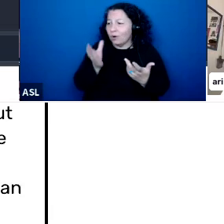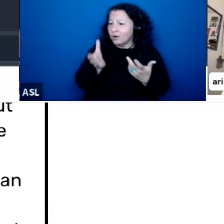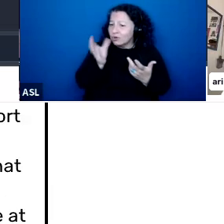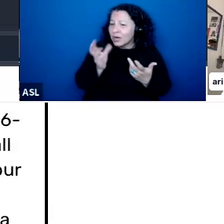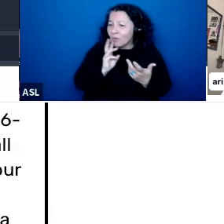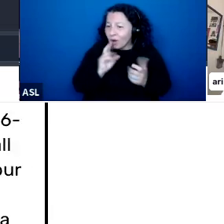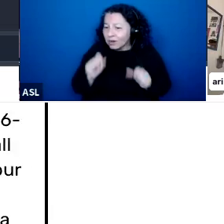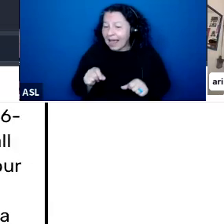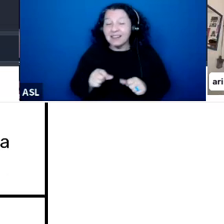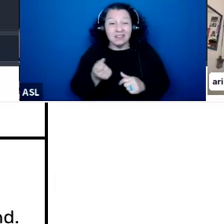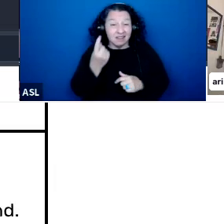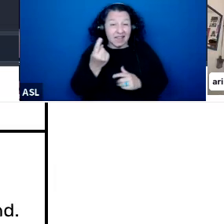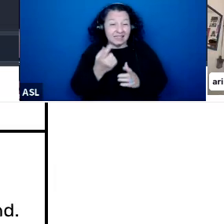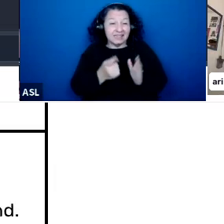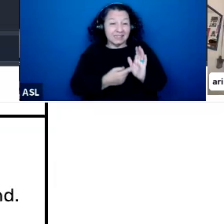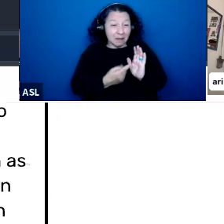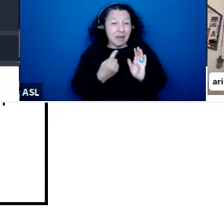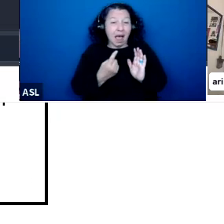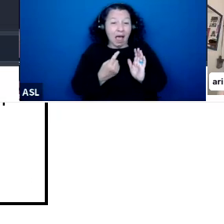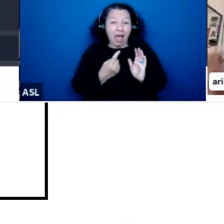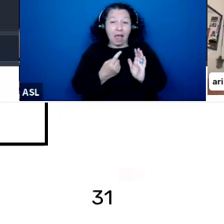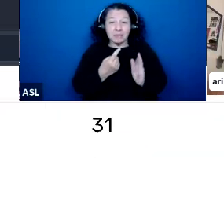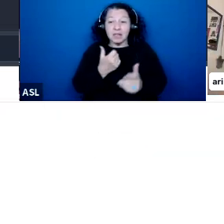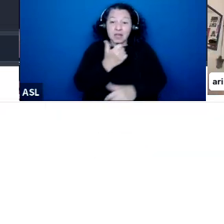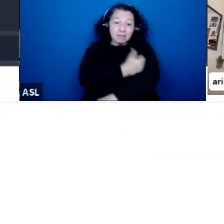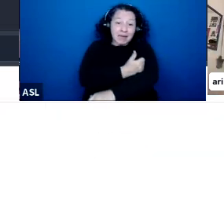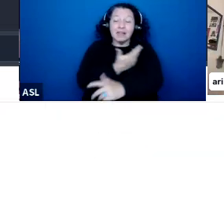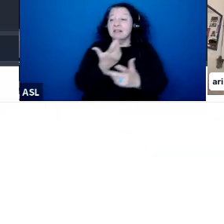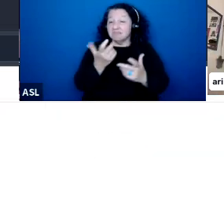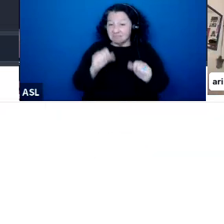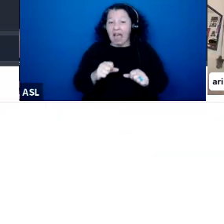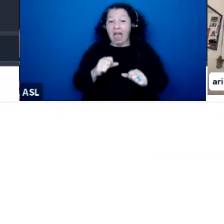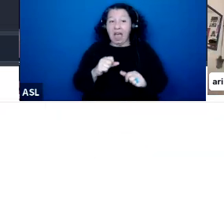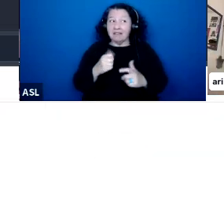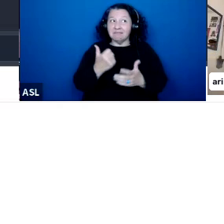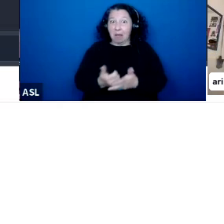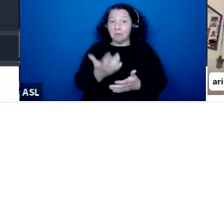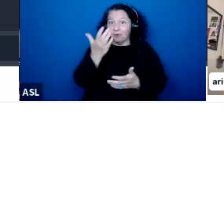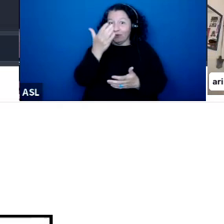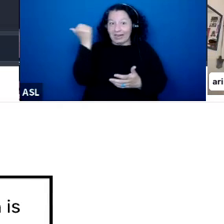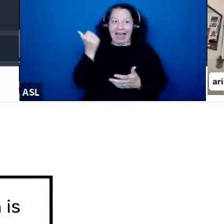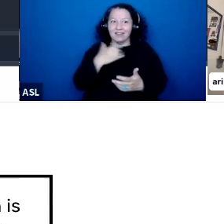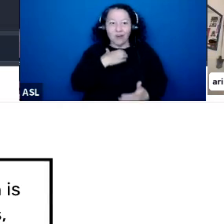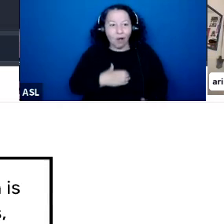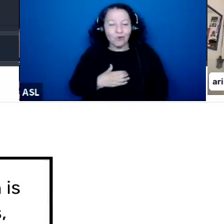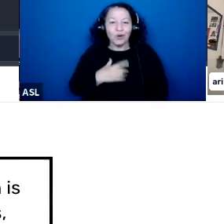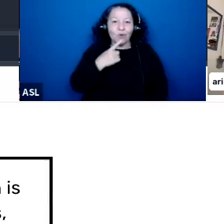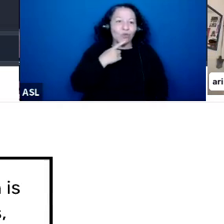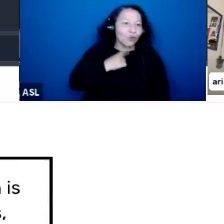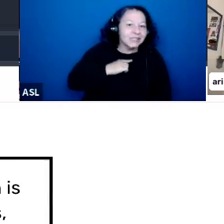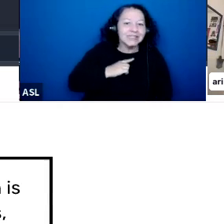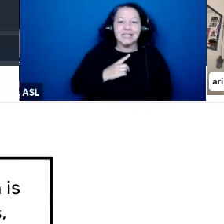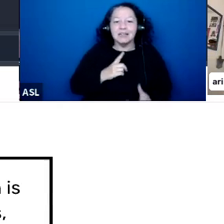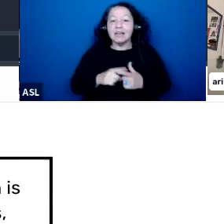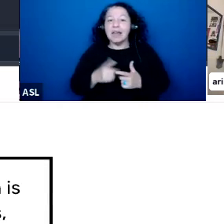or drink water, because drugs sometimes make you forget that you're hungry or even thirsty. And then what